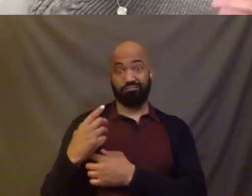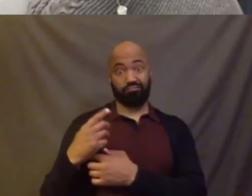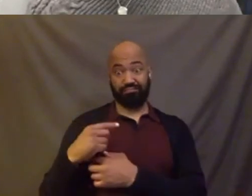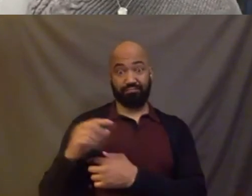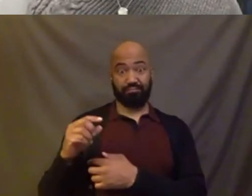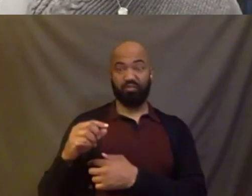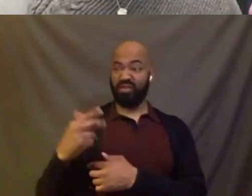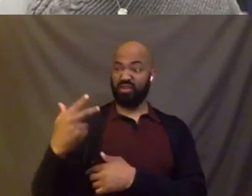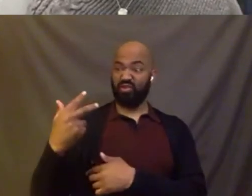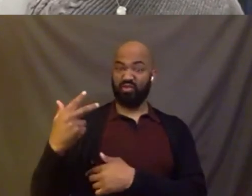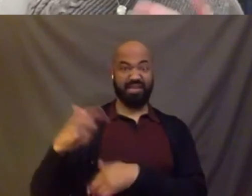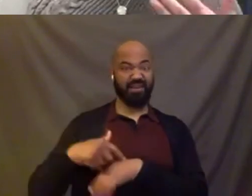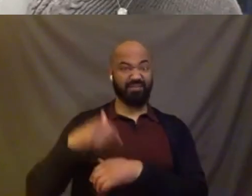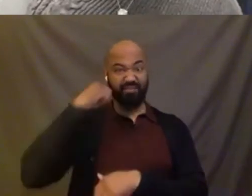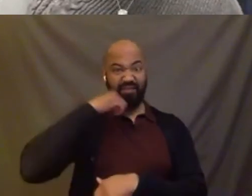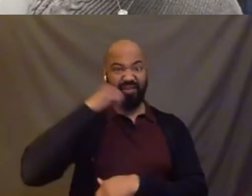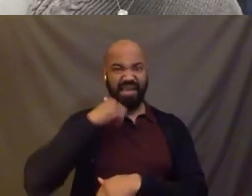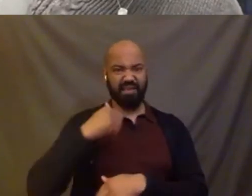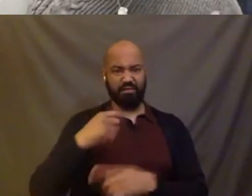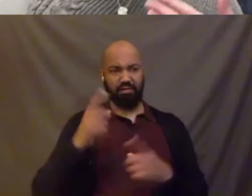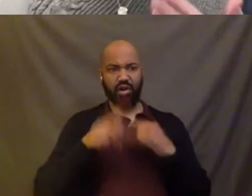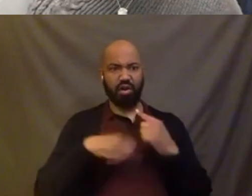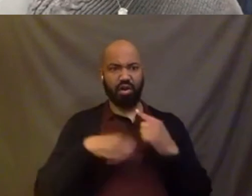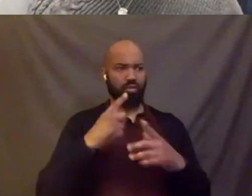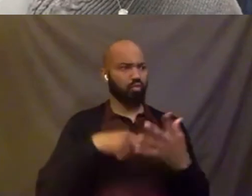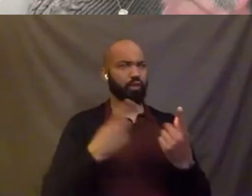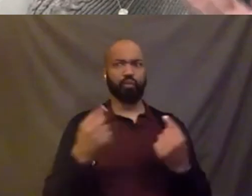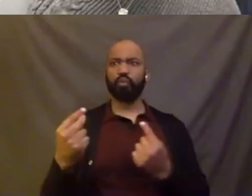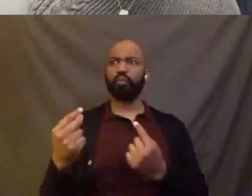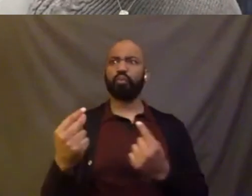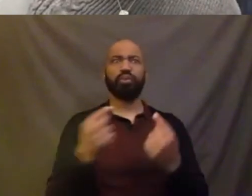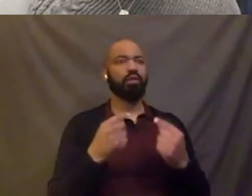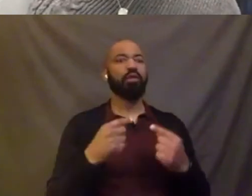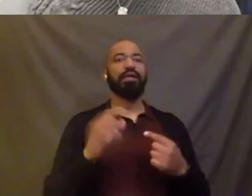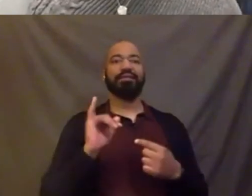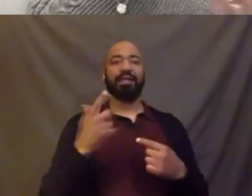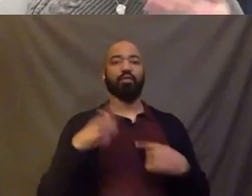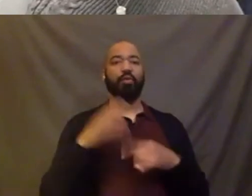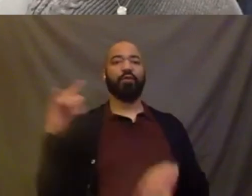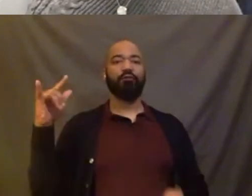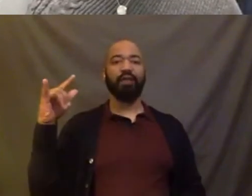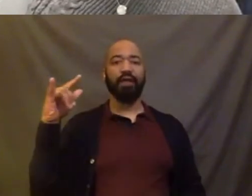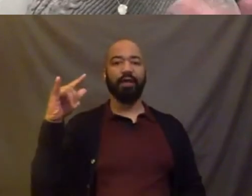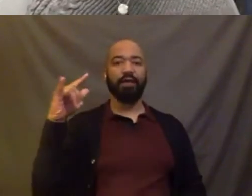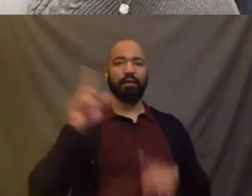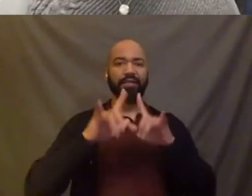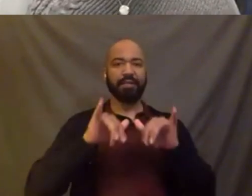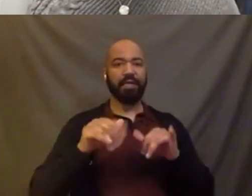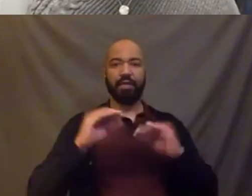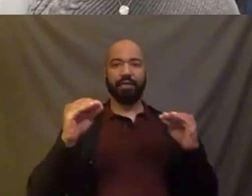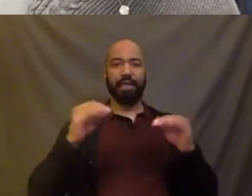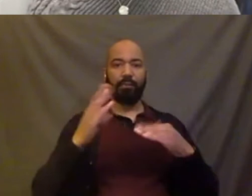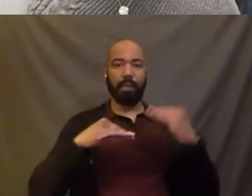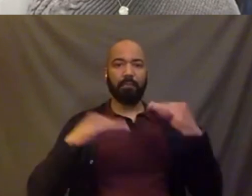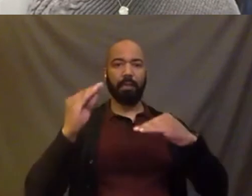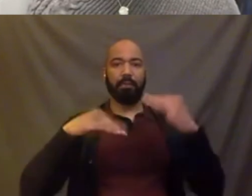with the moving target. And it really did feel like we were building the plane while we flew it. So I'm hoping that we finally have a plane that